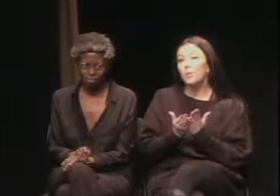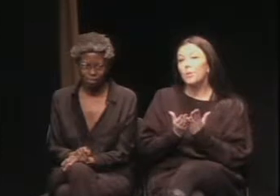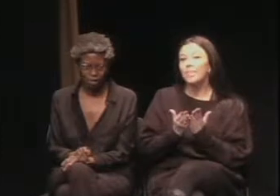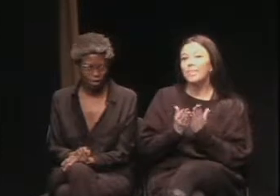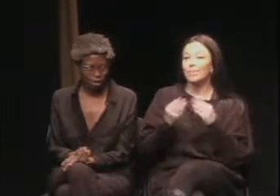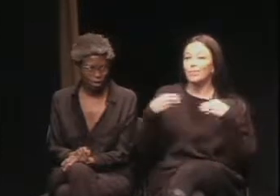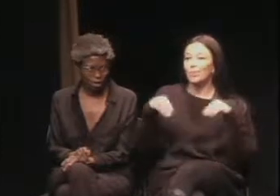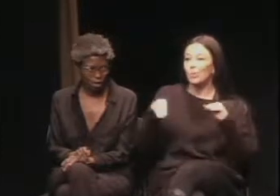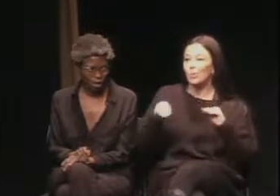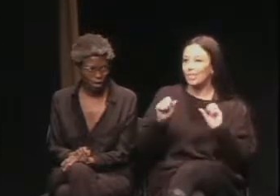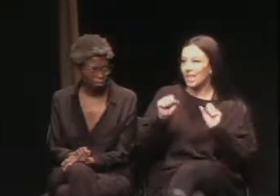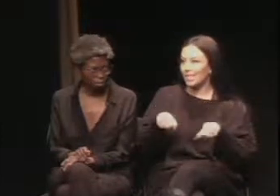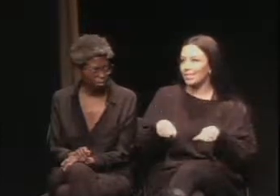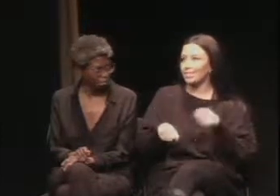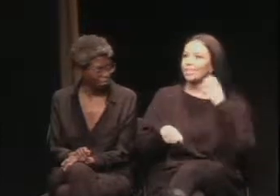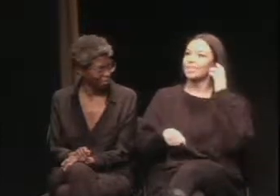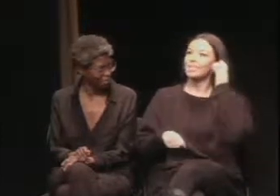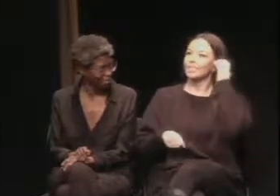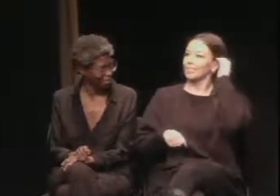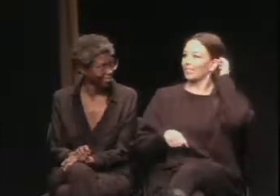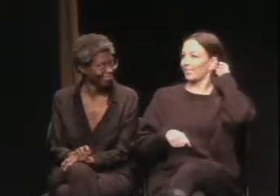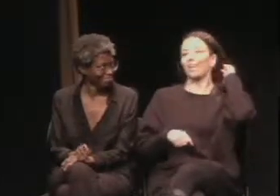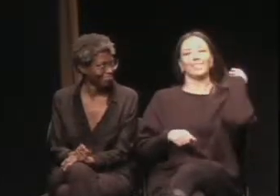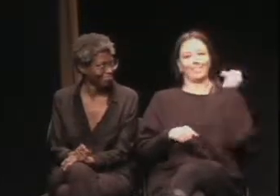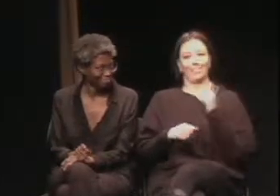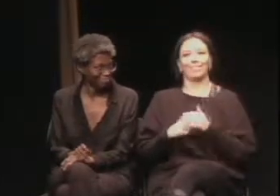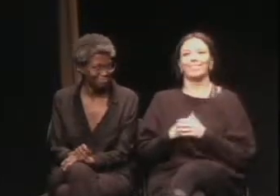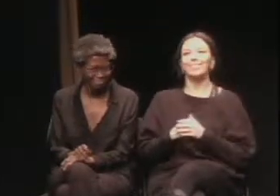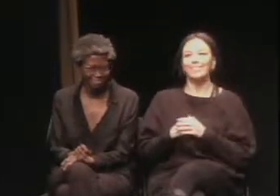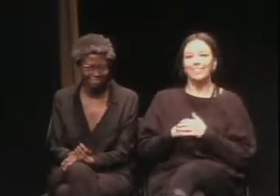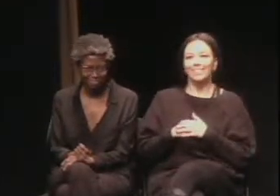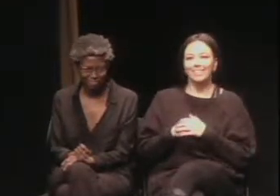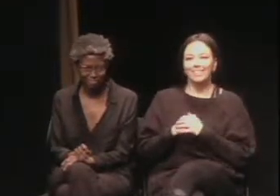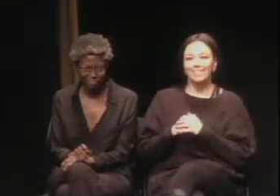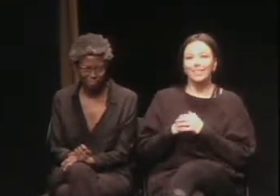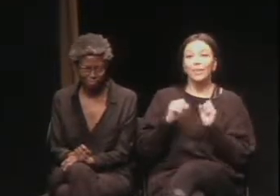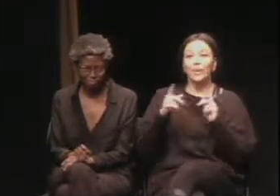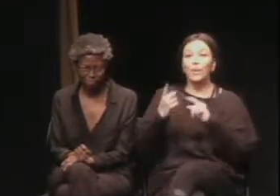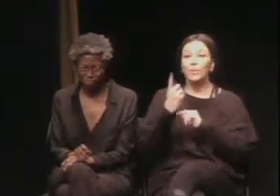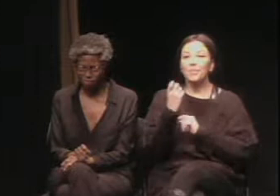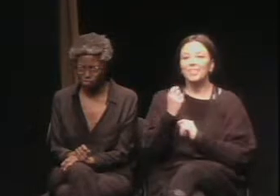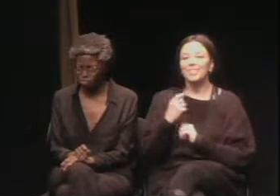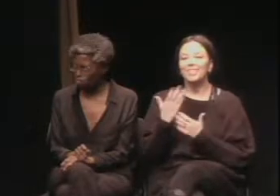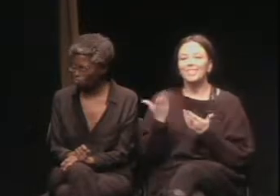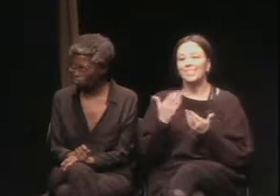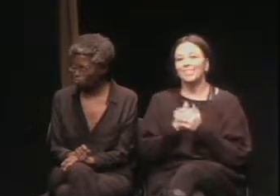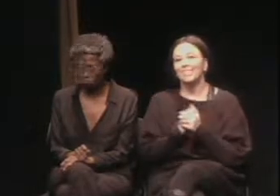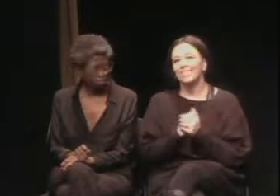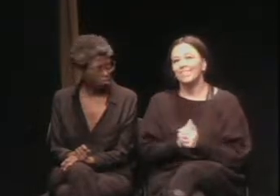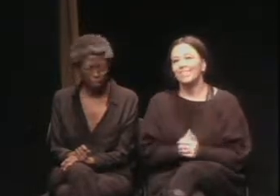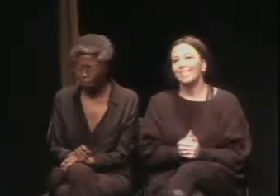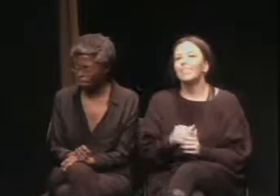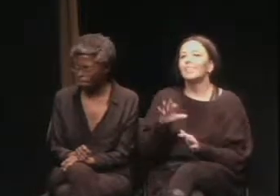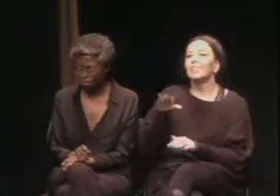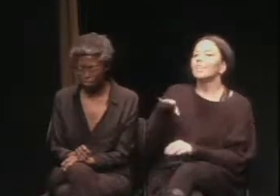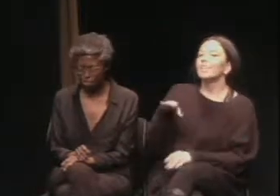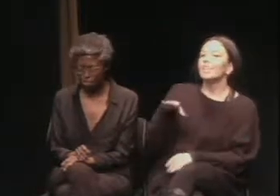bookshop and have Tarana sign it. Okay, we have a question.